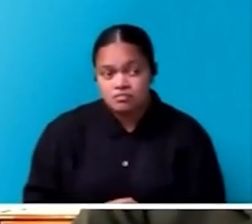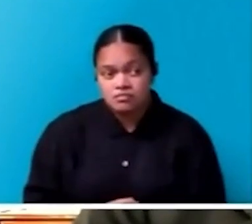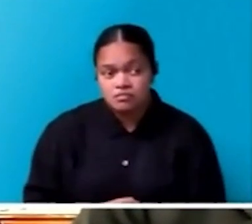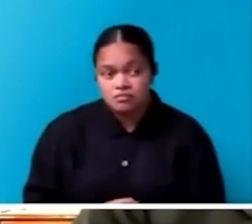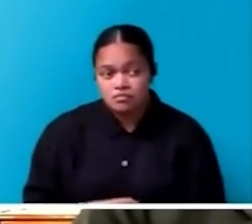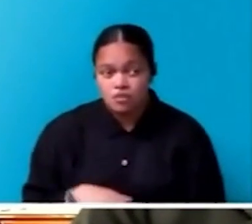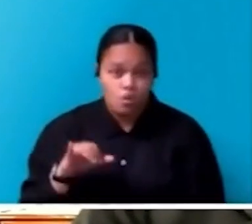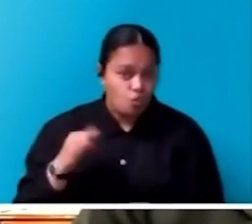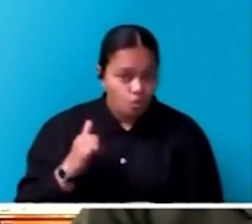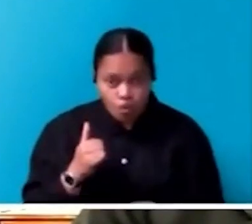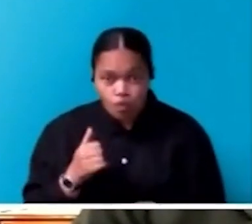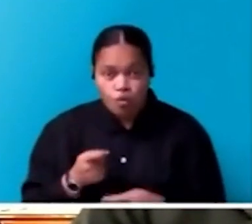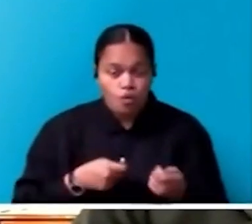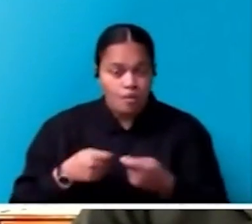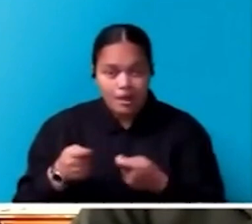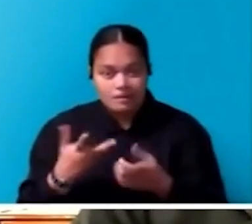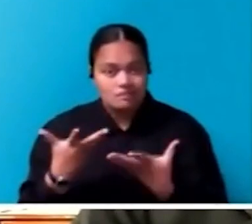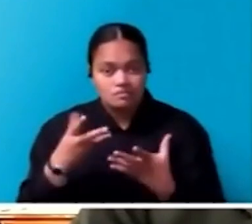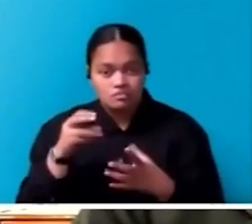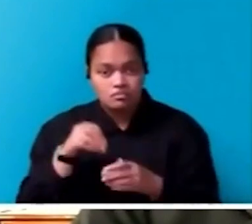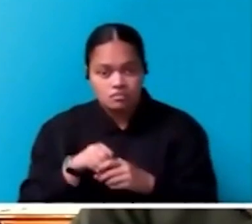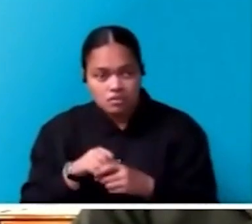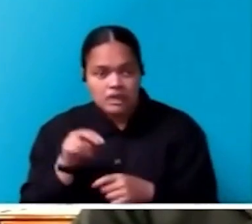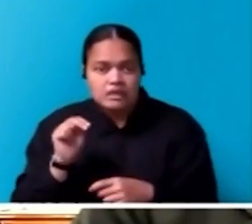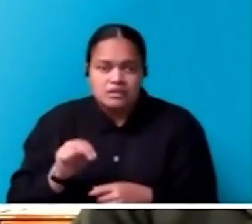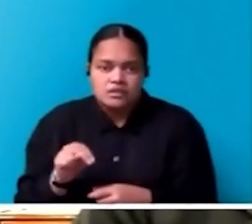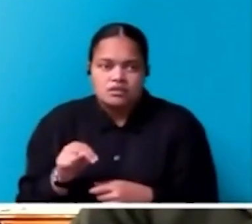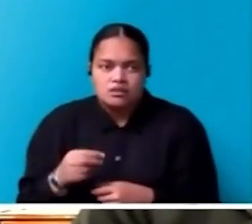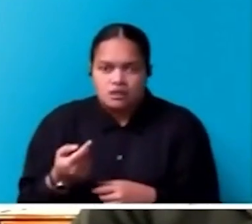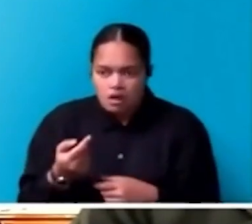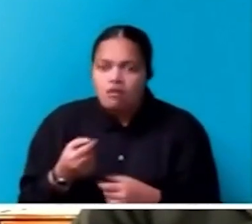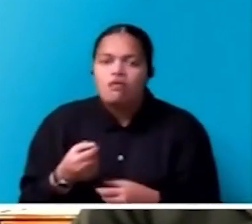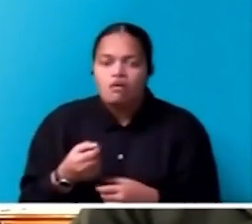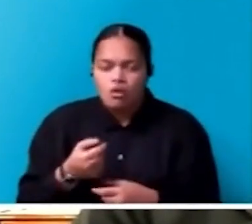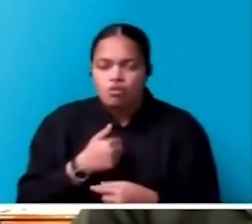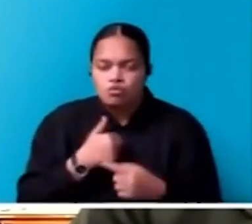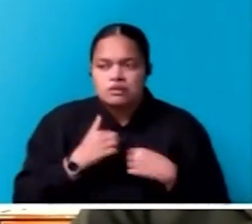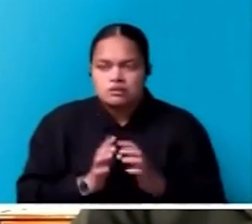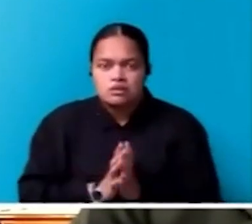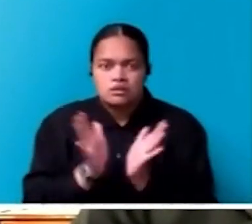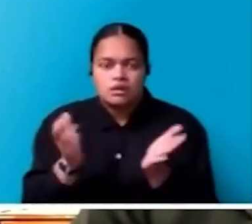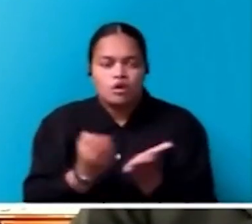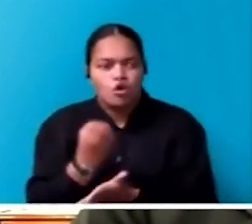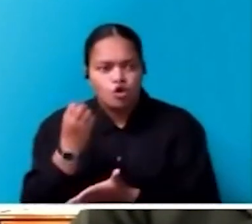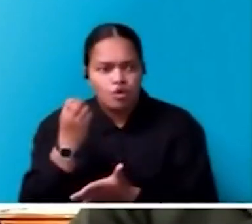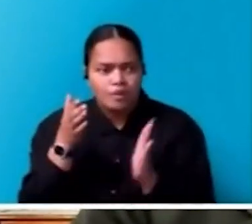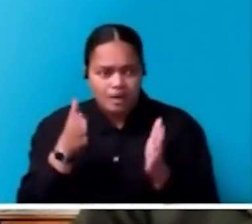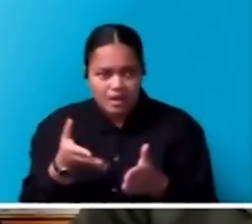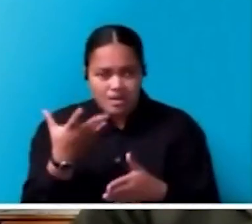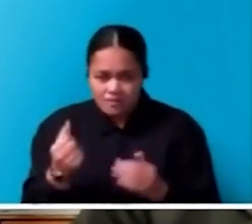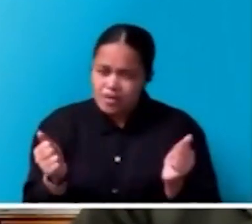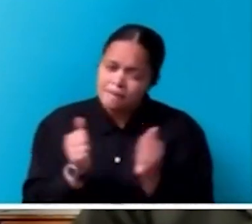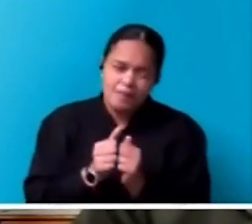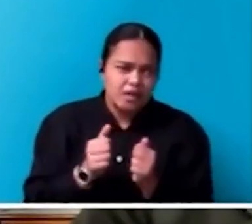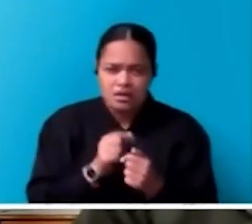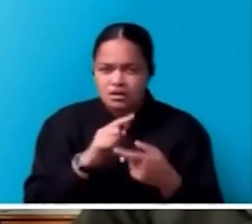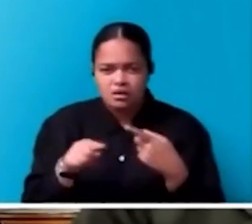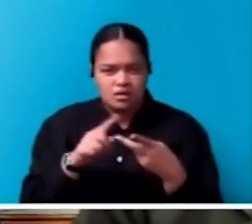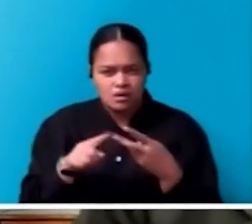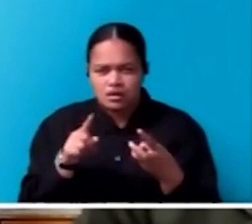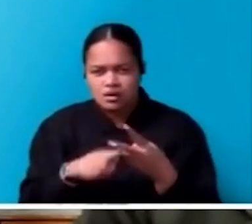or market segment, given the need for us to broaden our economic base? And I know that there are many competing